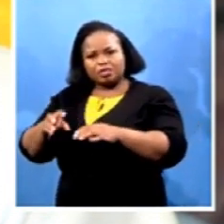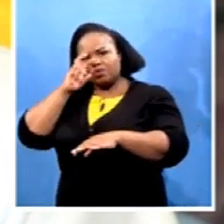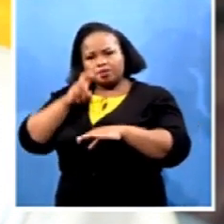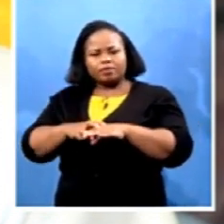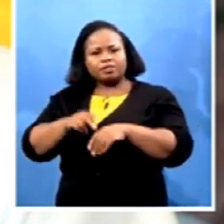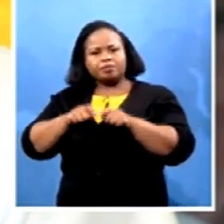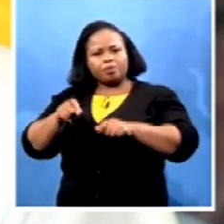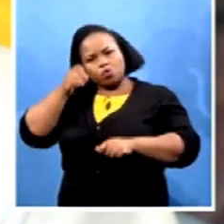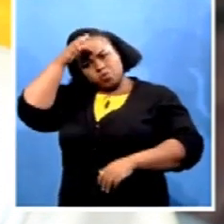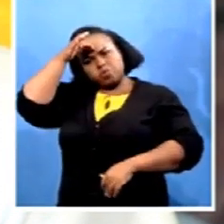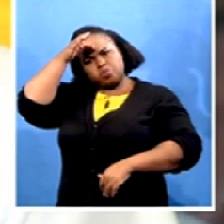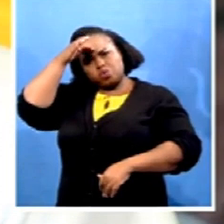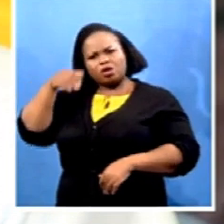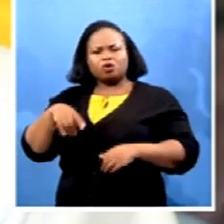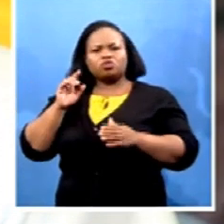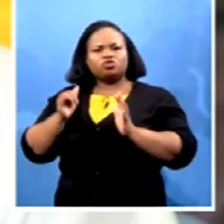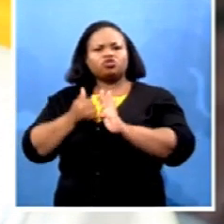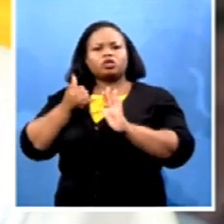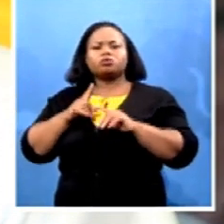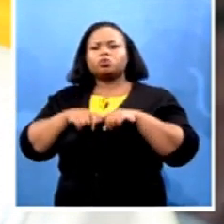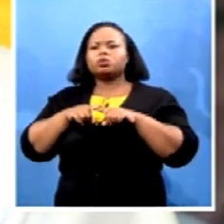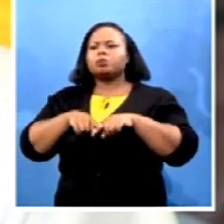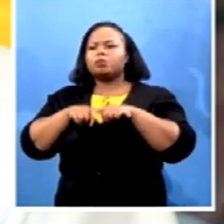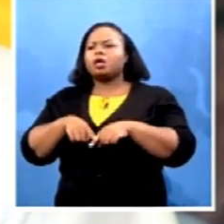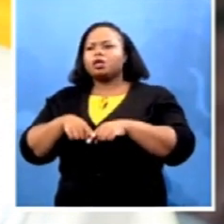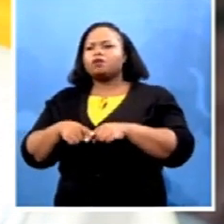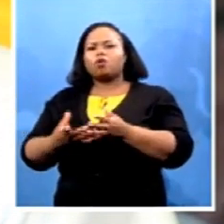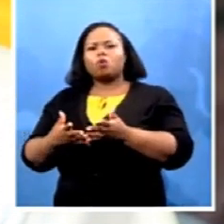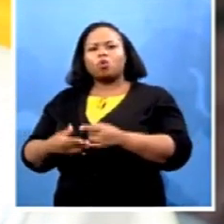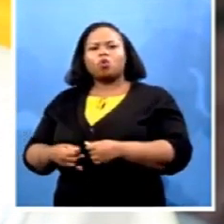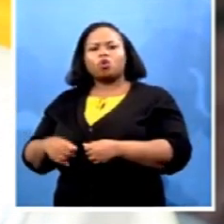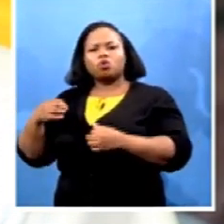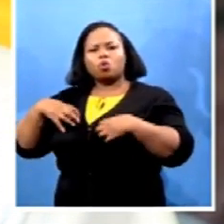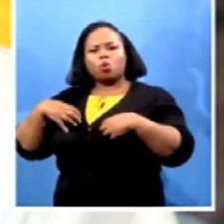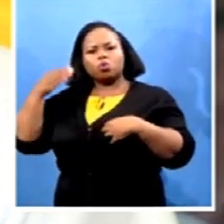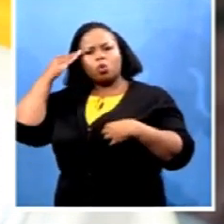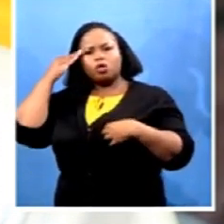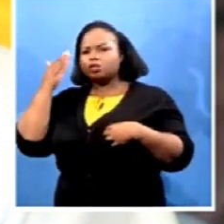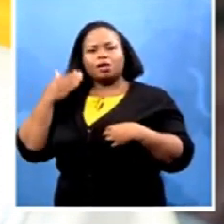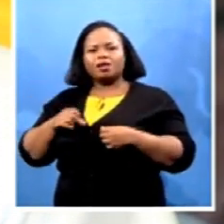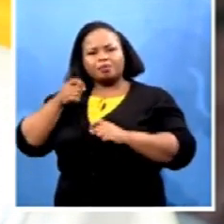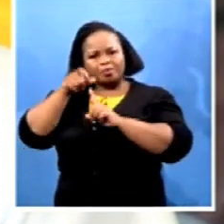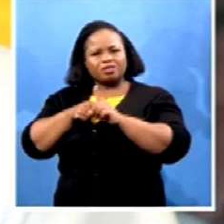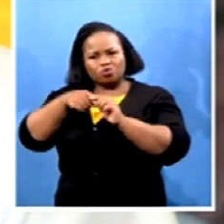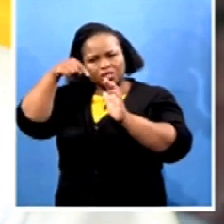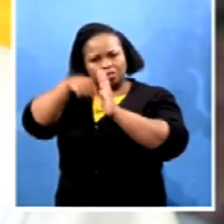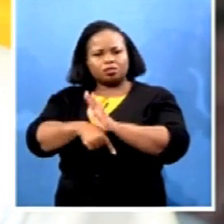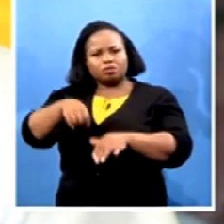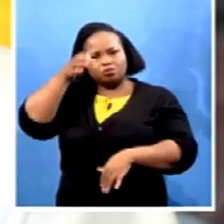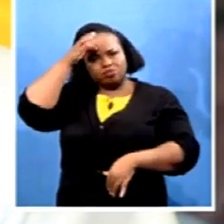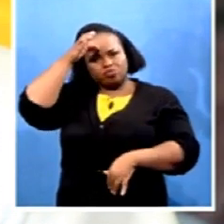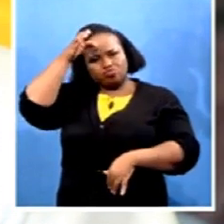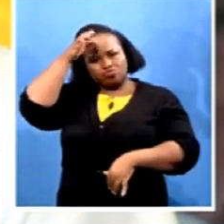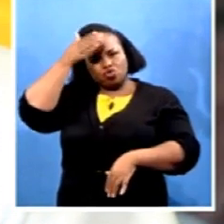rely on organic internationalism, but people that have vast understanding and knowledge within such a technical fraternity itself.